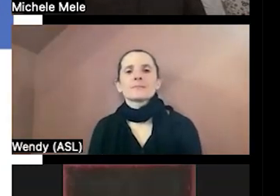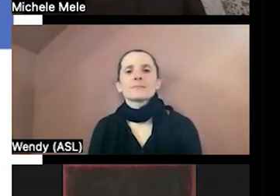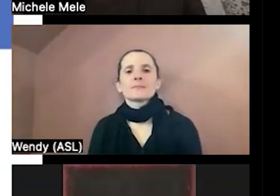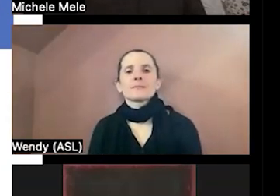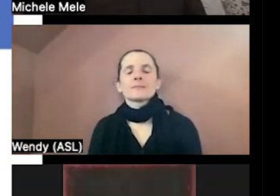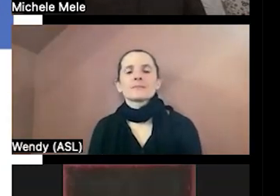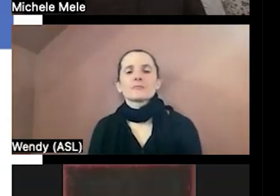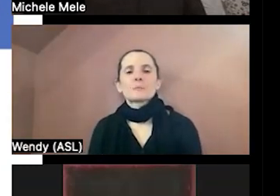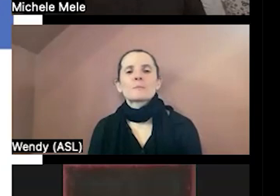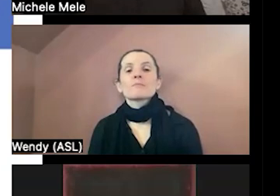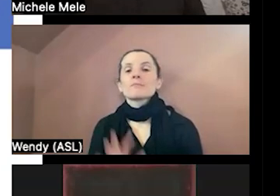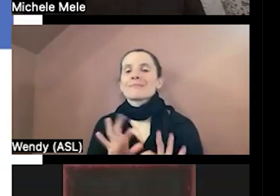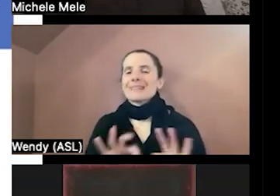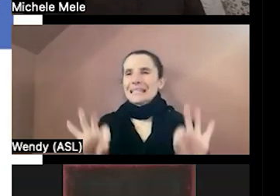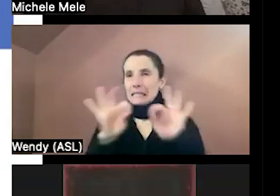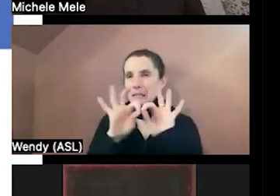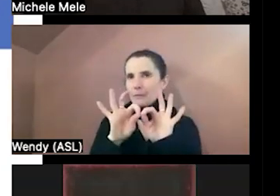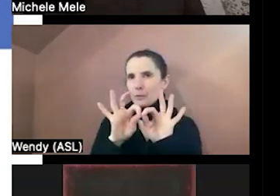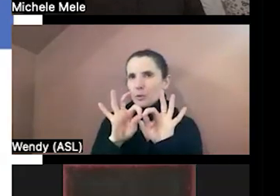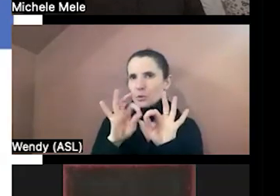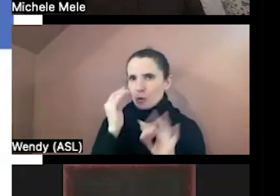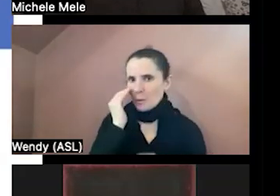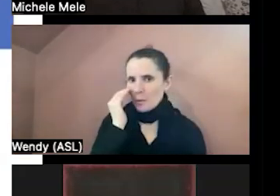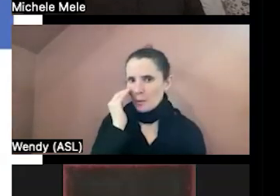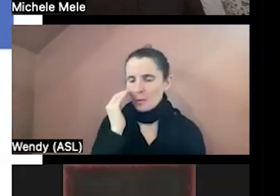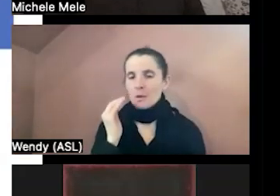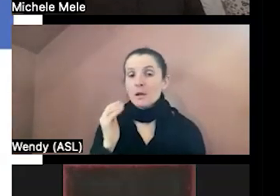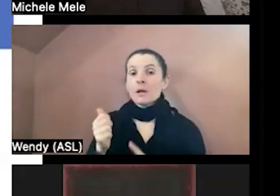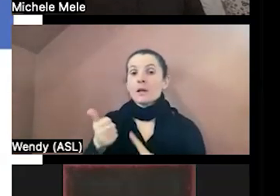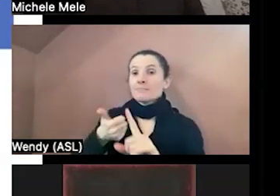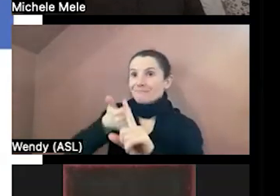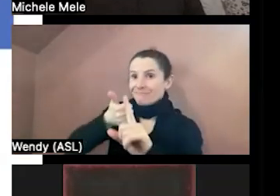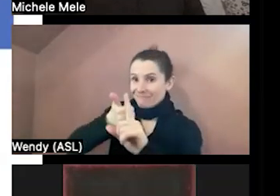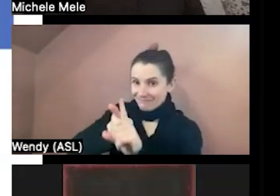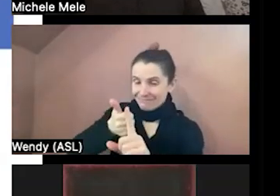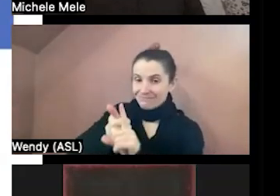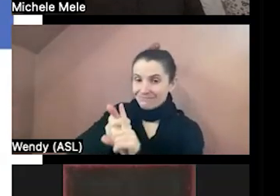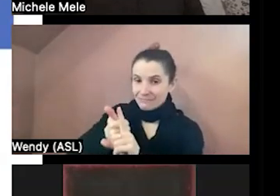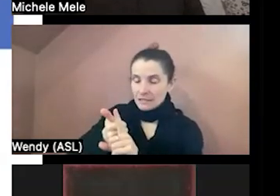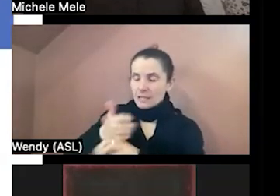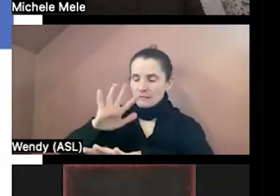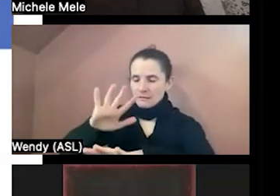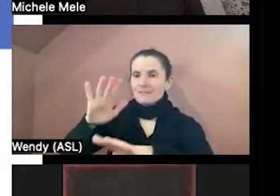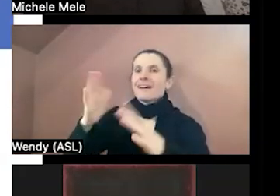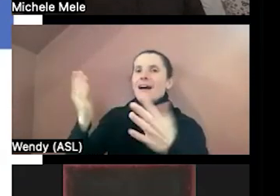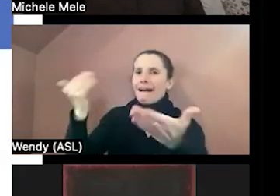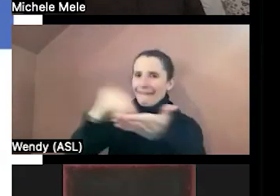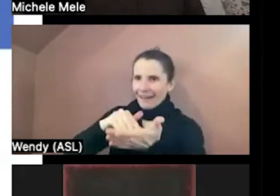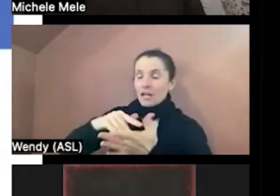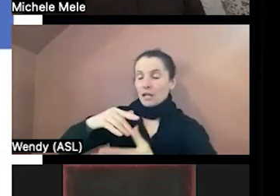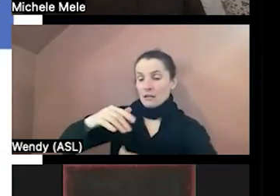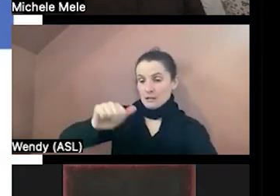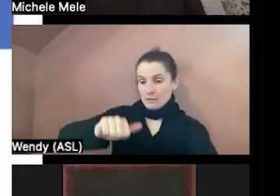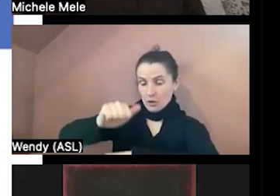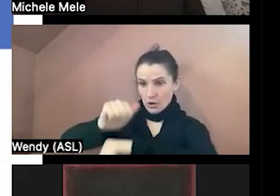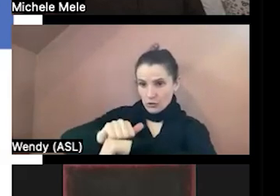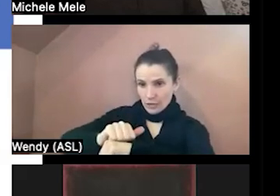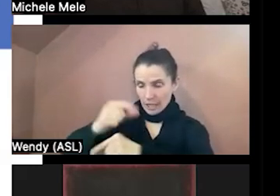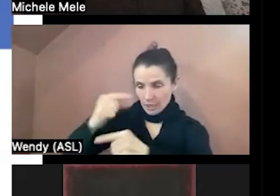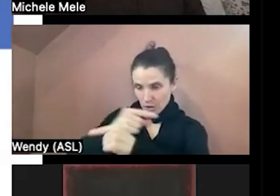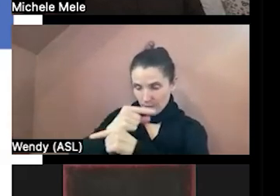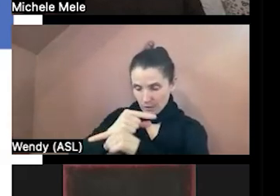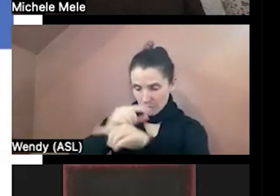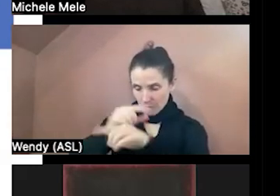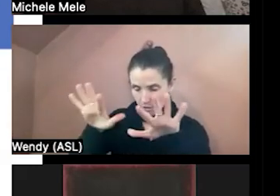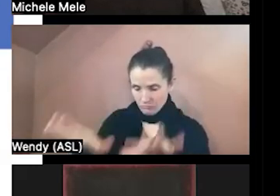It's very important to notice that he could abstract from the concrete case. People were like focusing